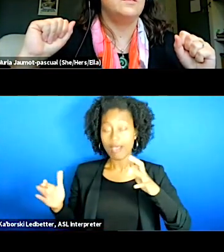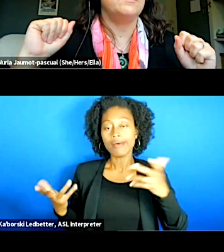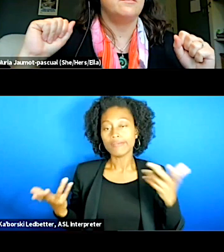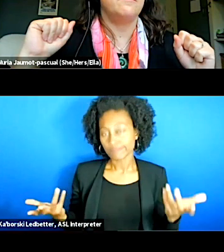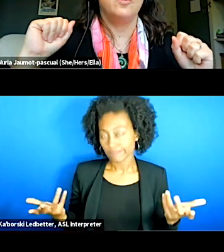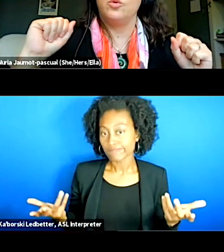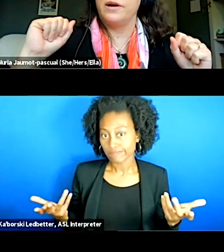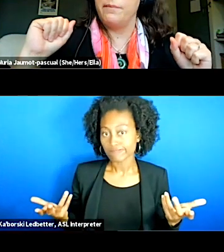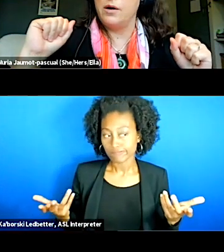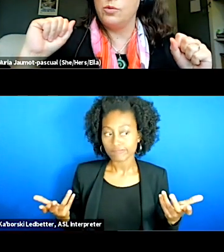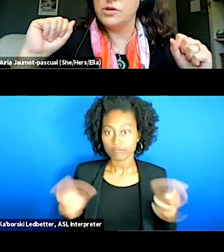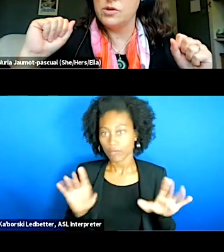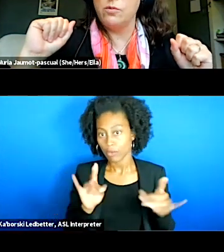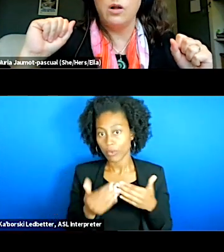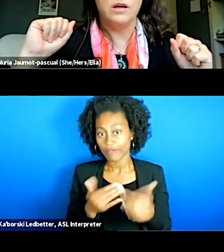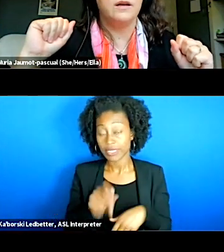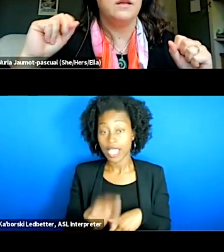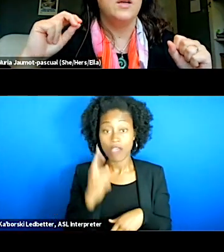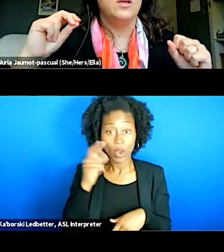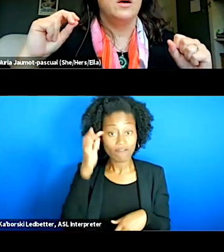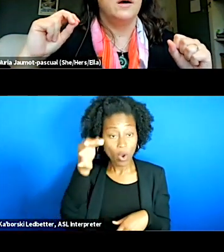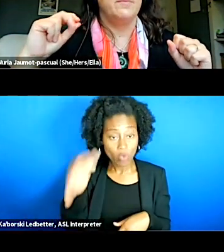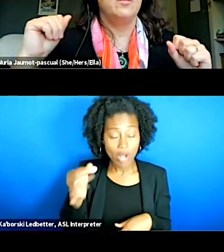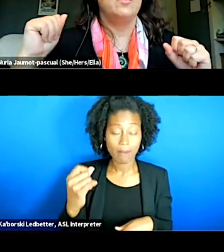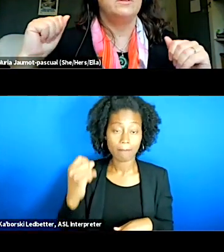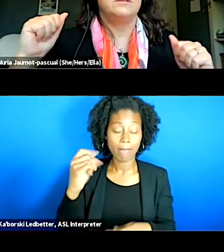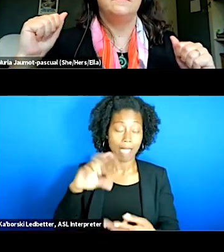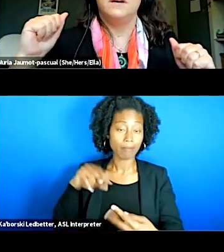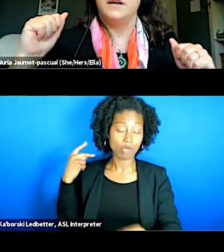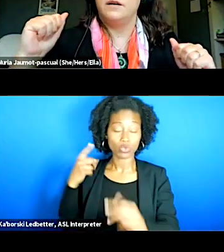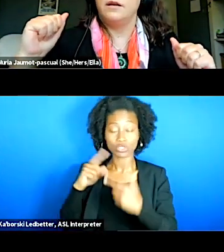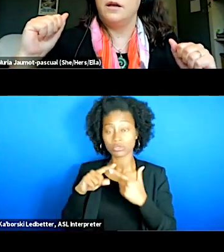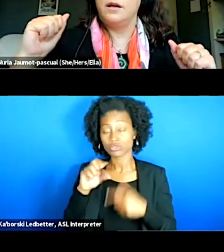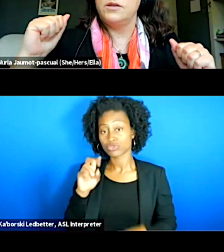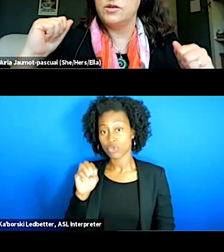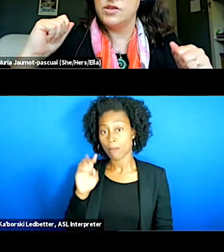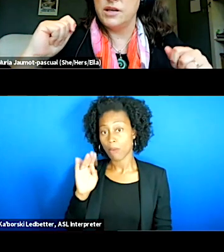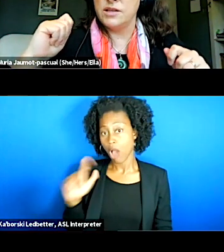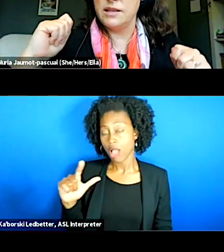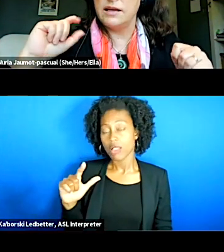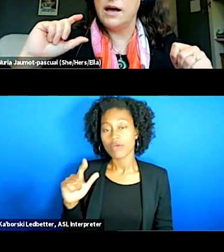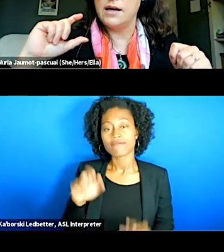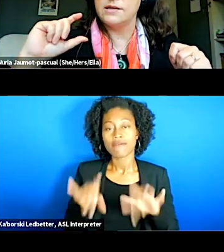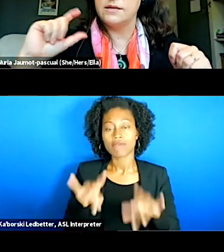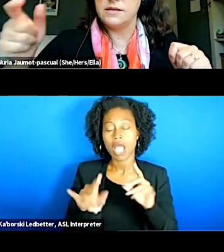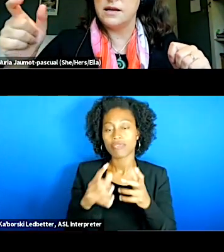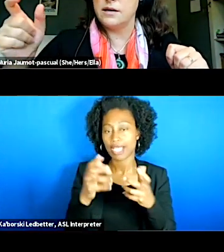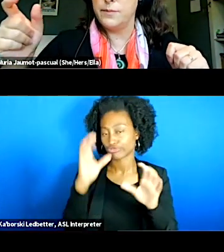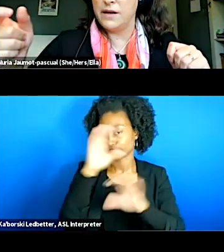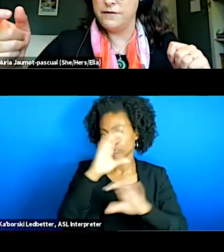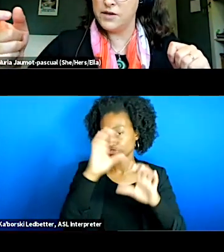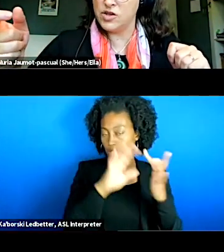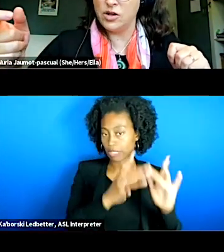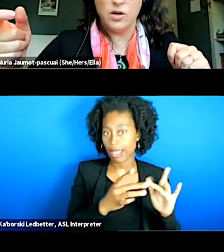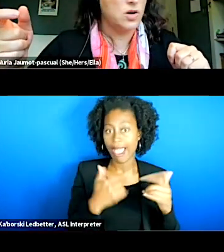then in terms of forward and backward snowballing, you will need to find a search engine that has the cited